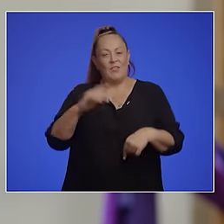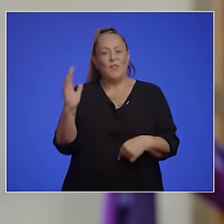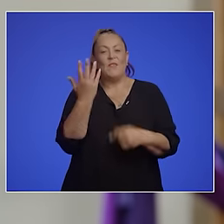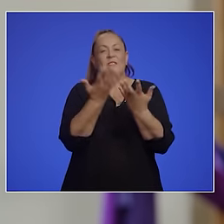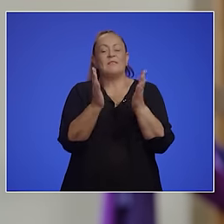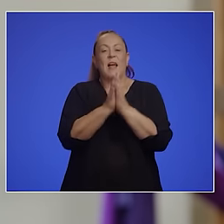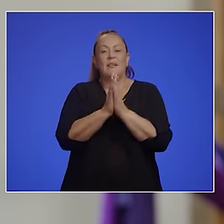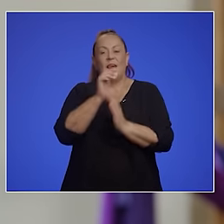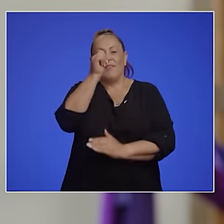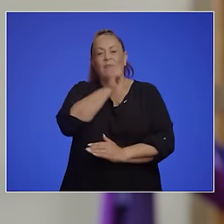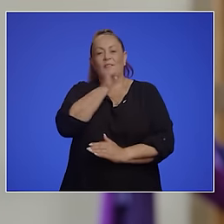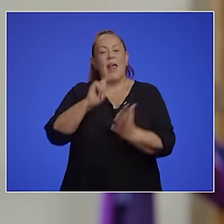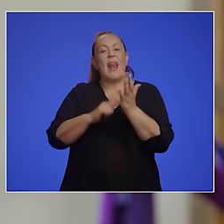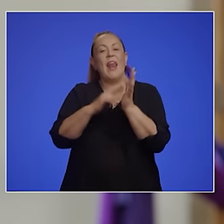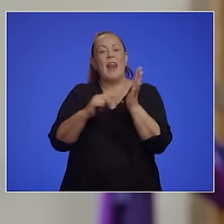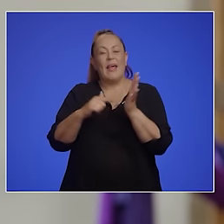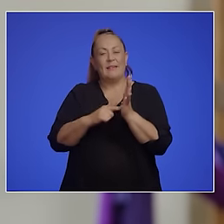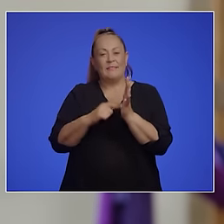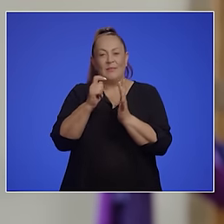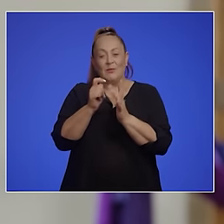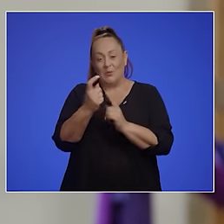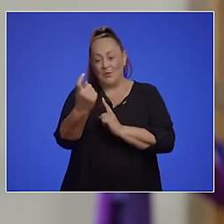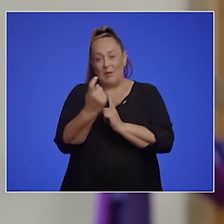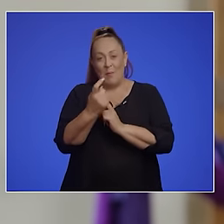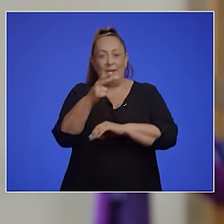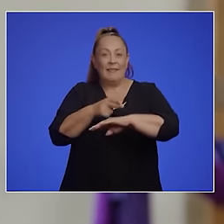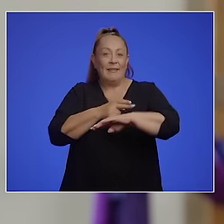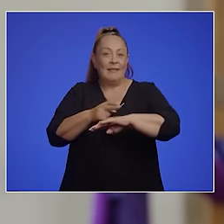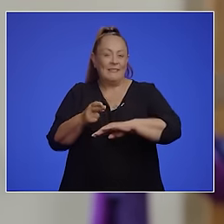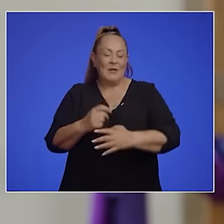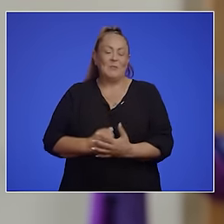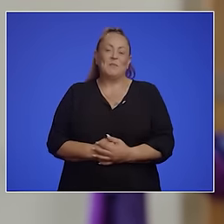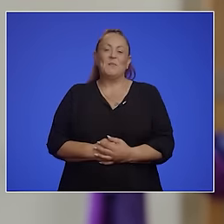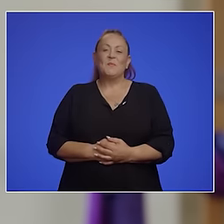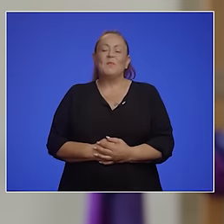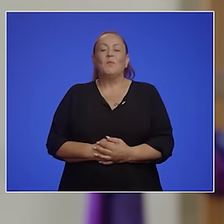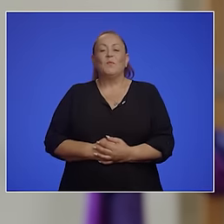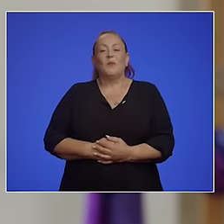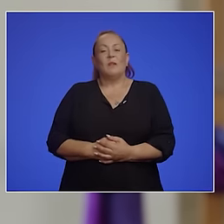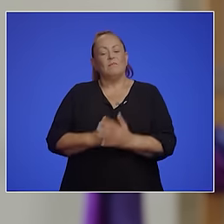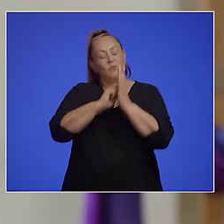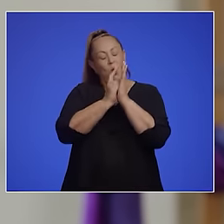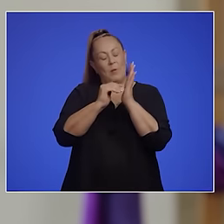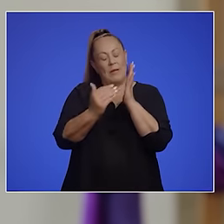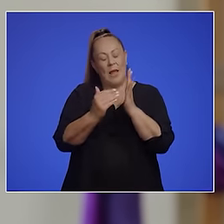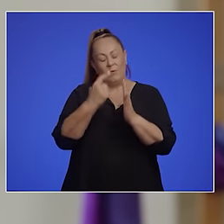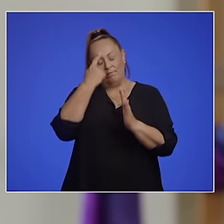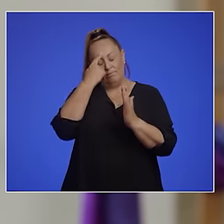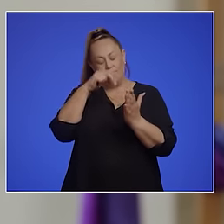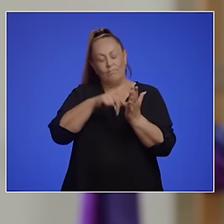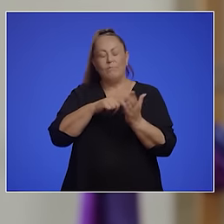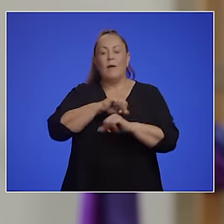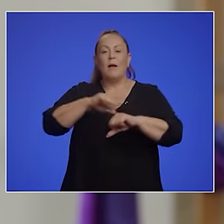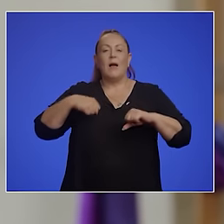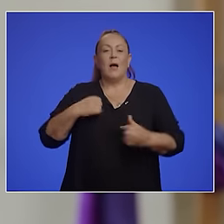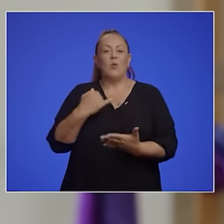Lent as we move very quickly towards the Easter Triduum. We take a moment now to acknowledge our sins and so prepare ourselves